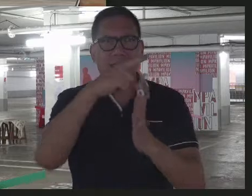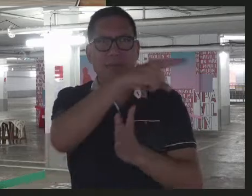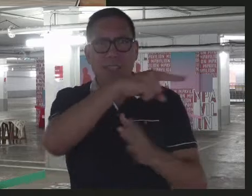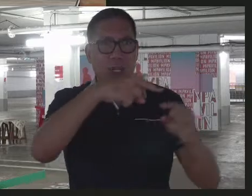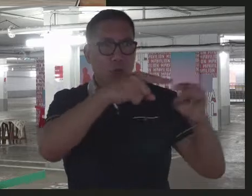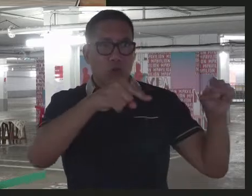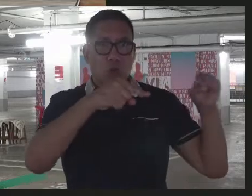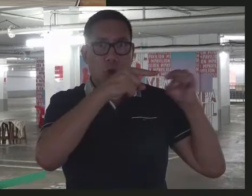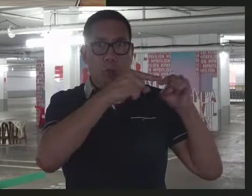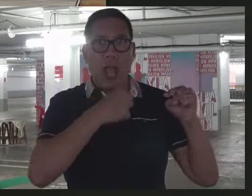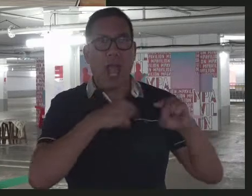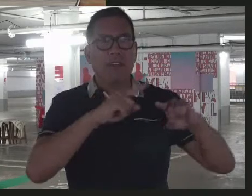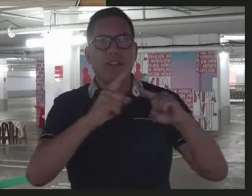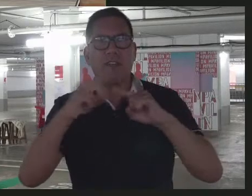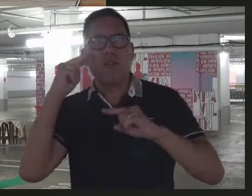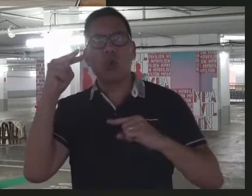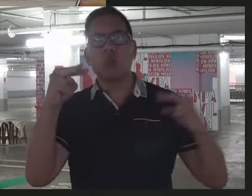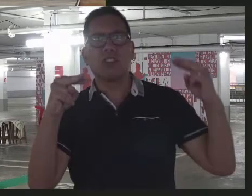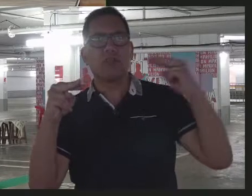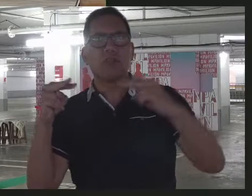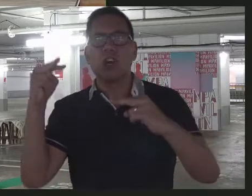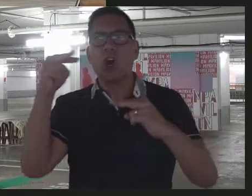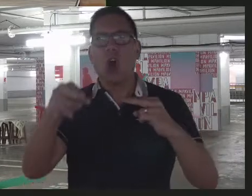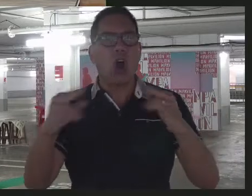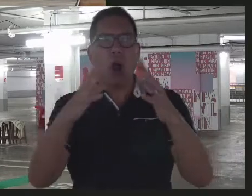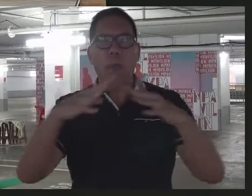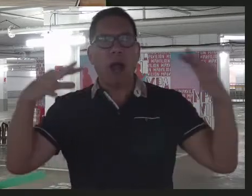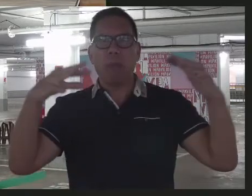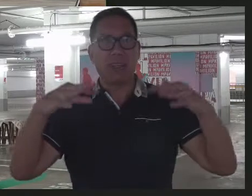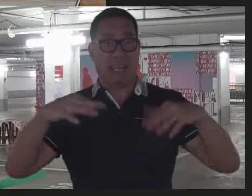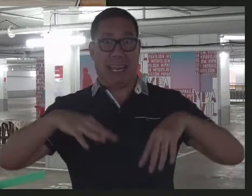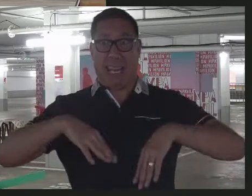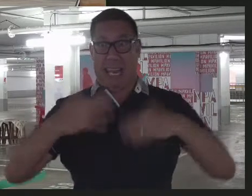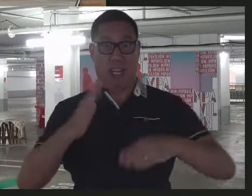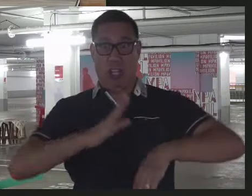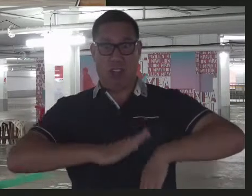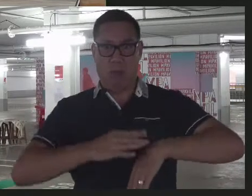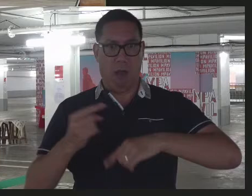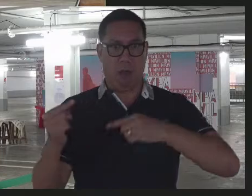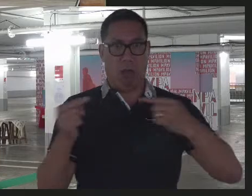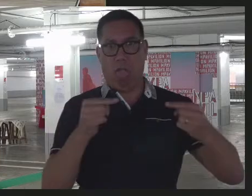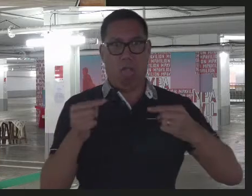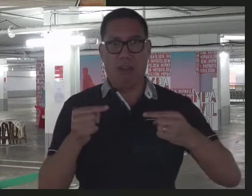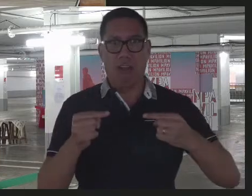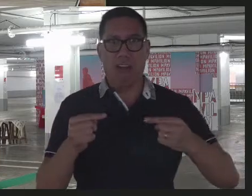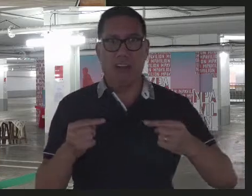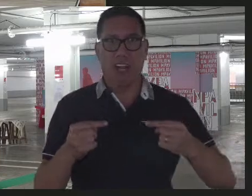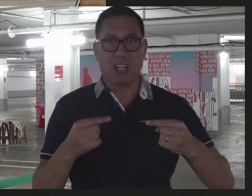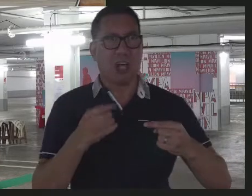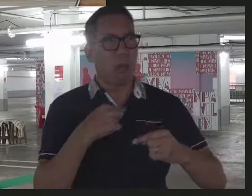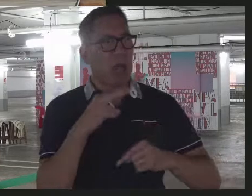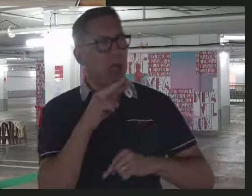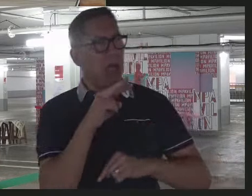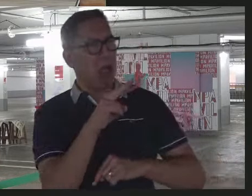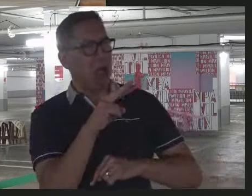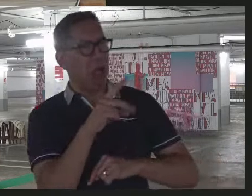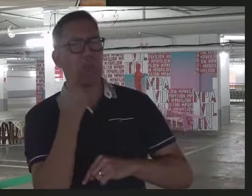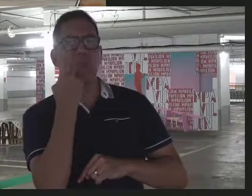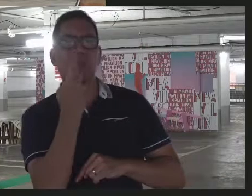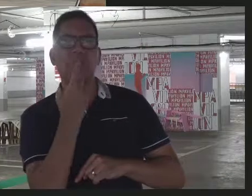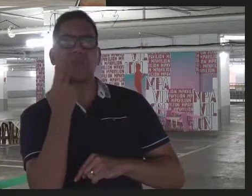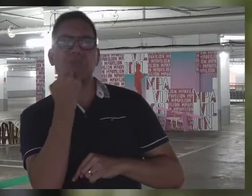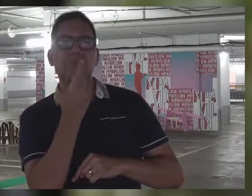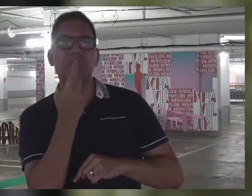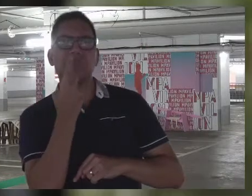at any one time, it sort of really sparked this sort of creative, sparked my imagination, because basically